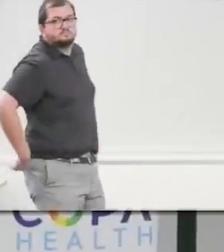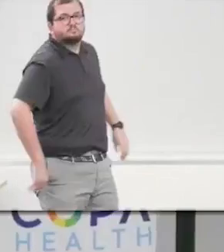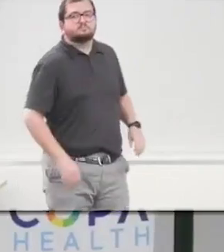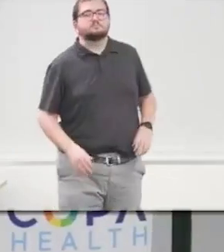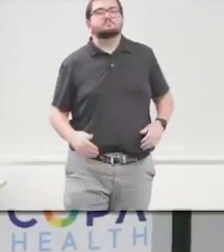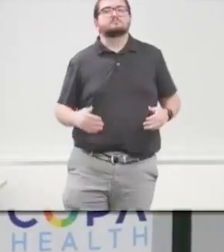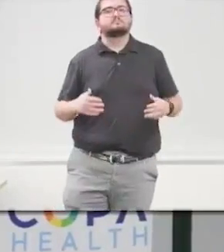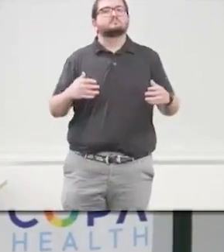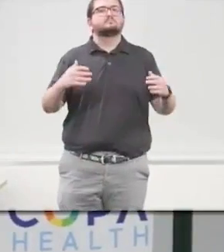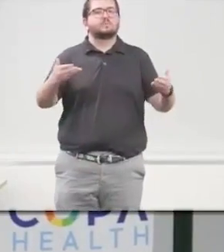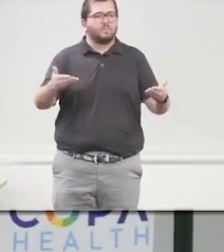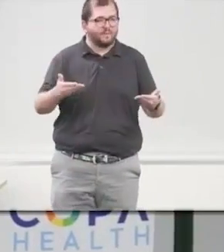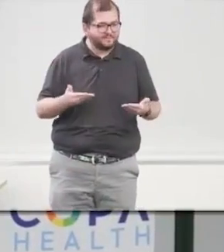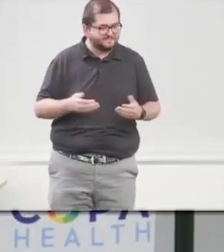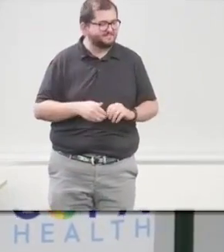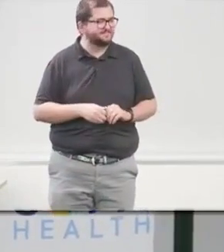Welcome. Too. Thank you.